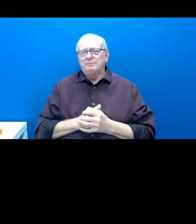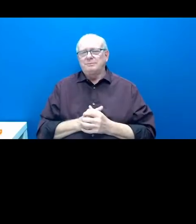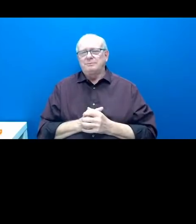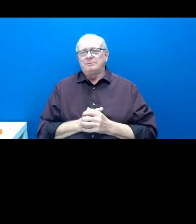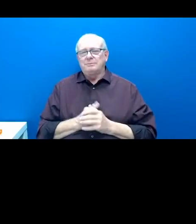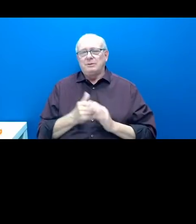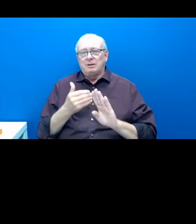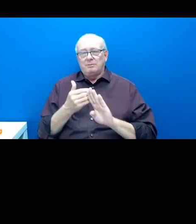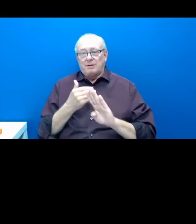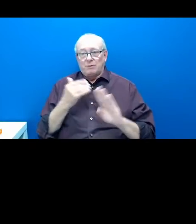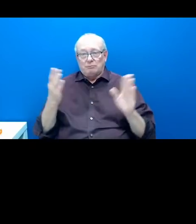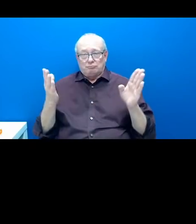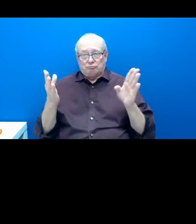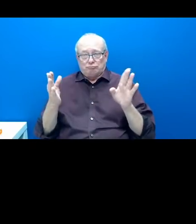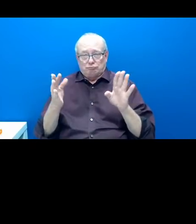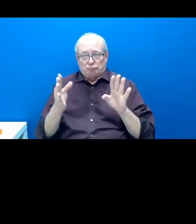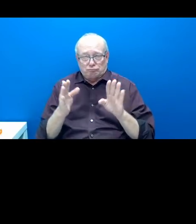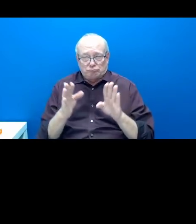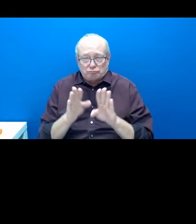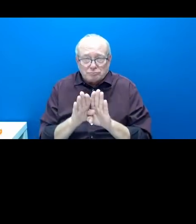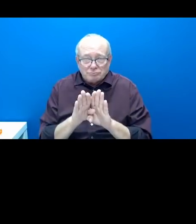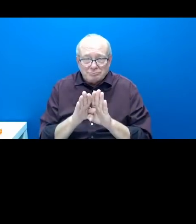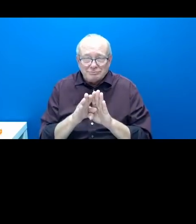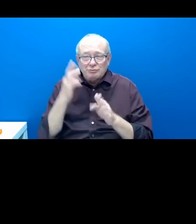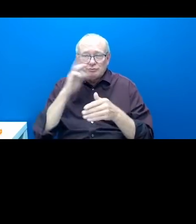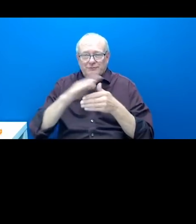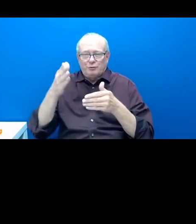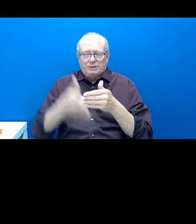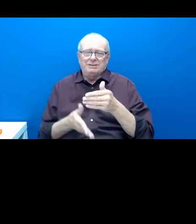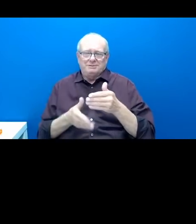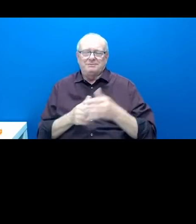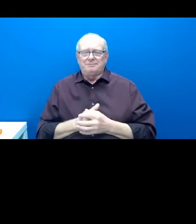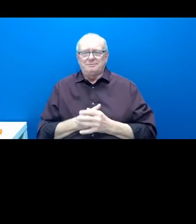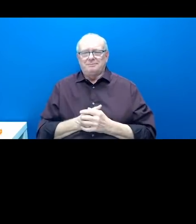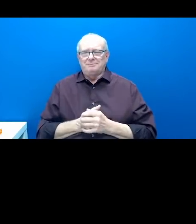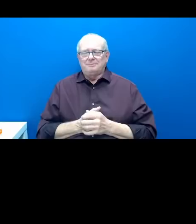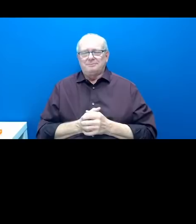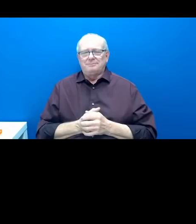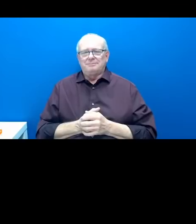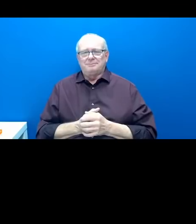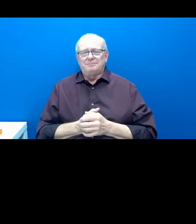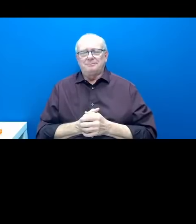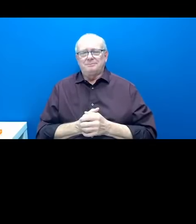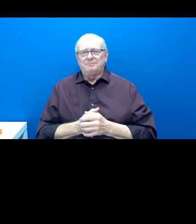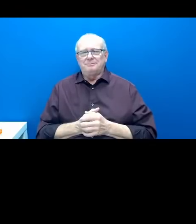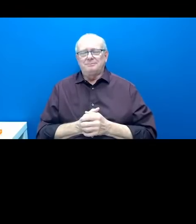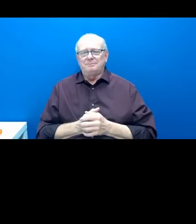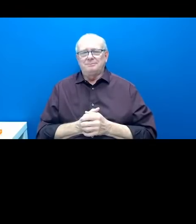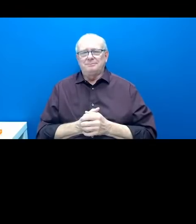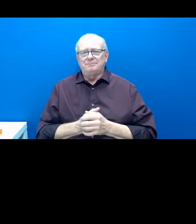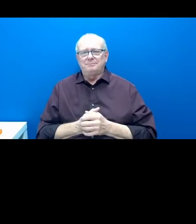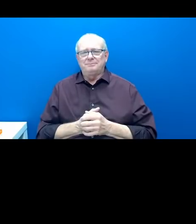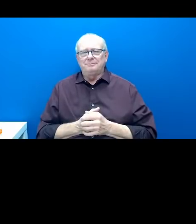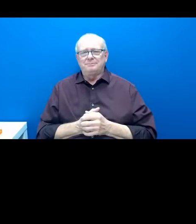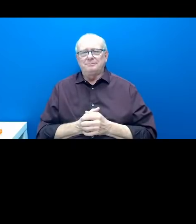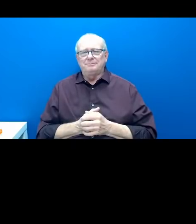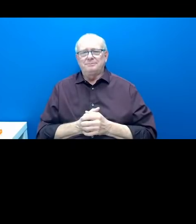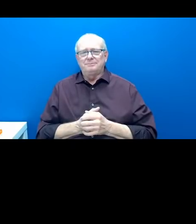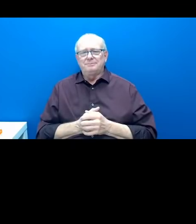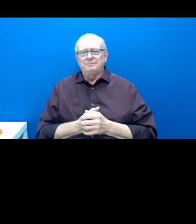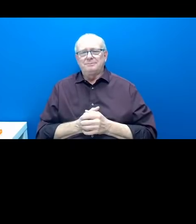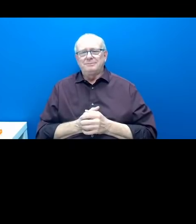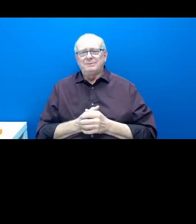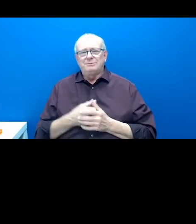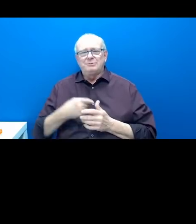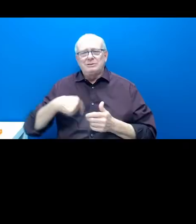Before we say goodbye for the weekend, and given how much we